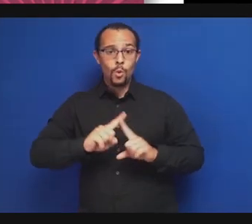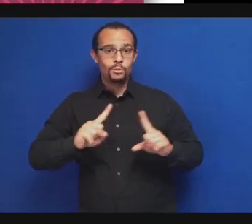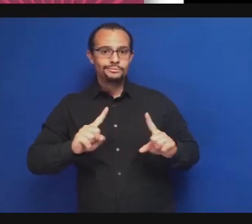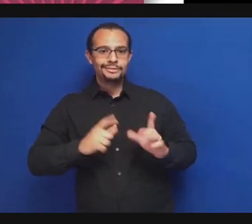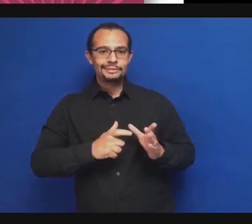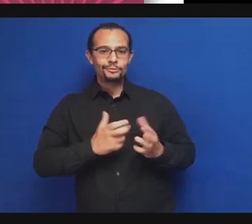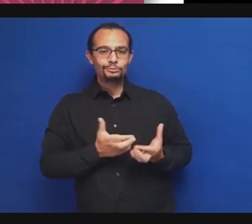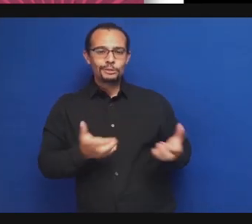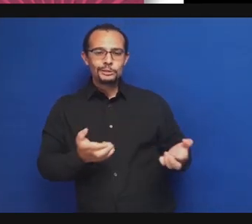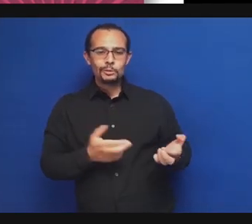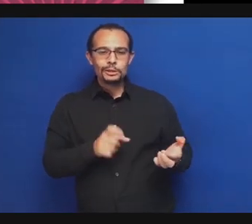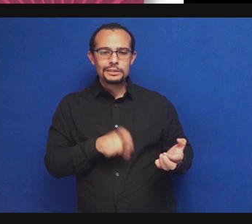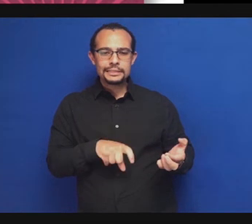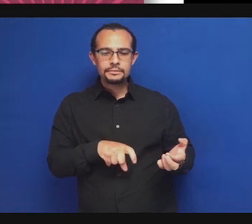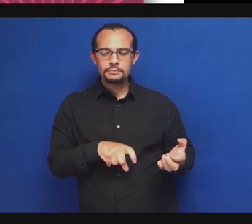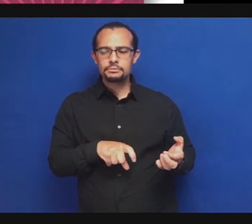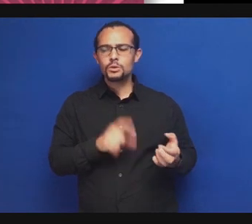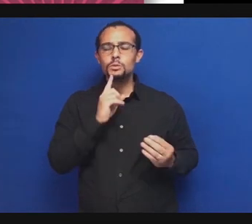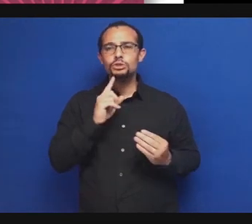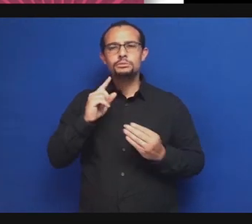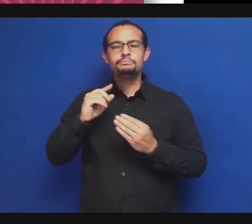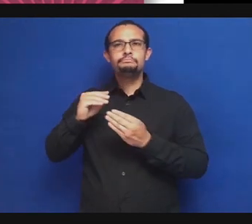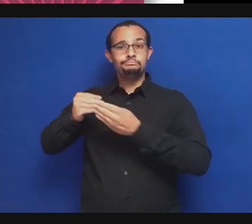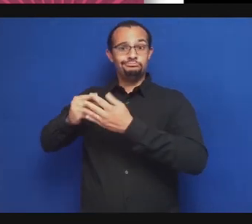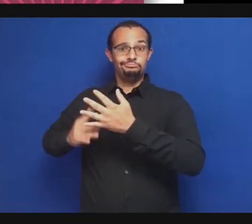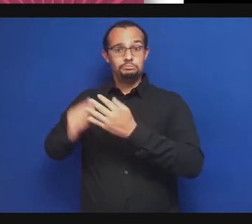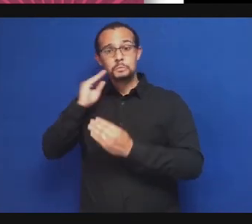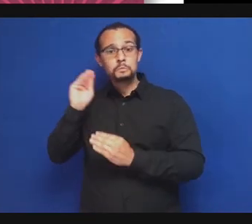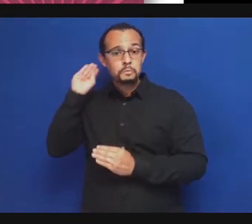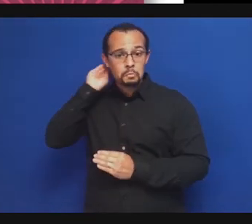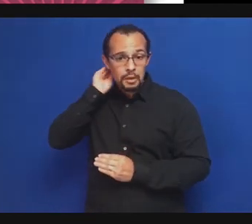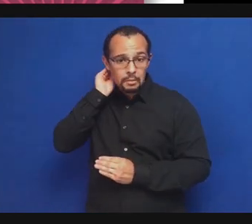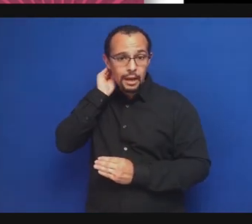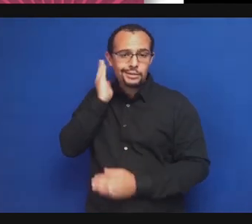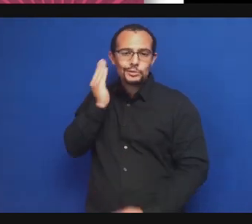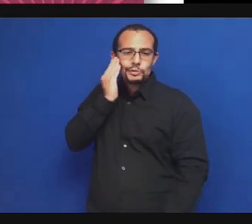allowing us to spend this time with you and to provide this to you.